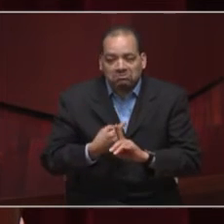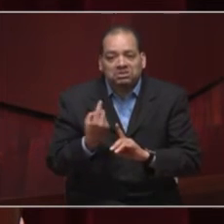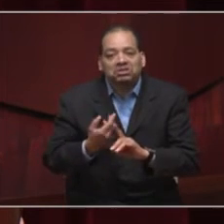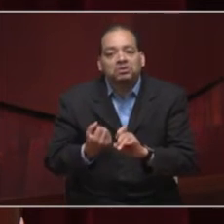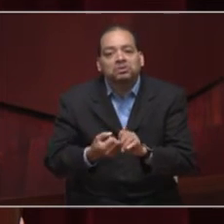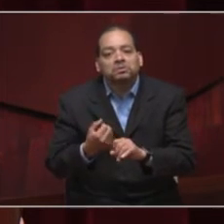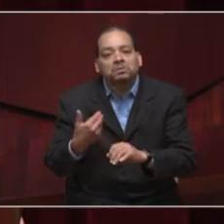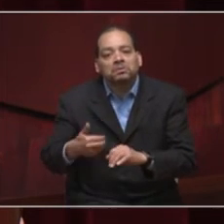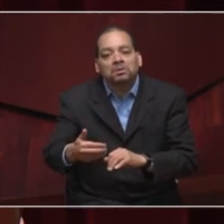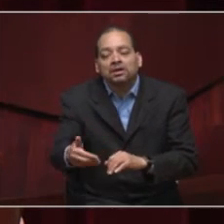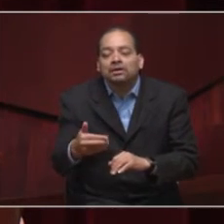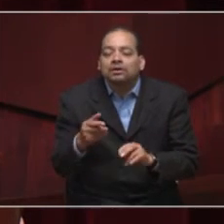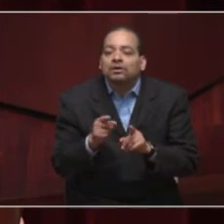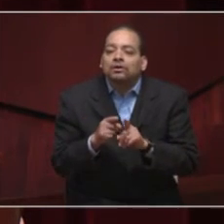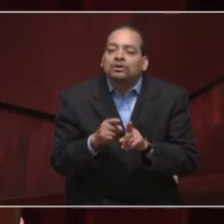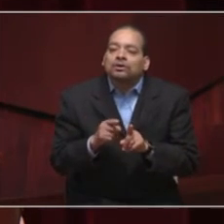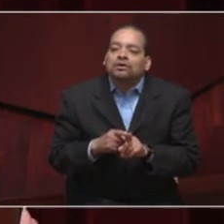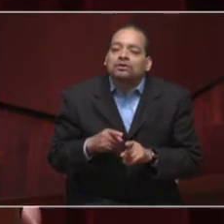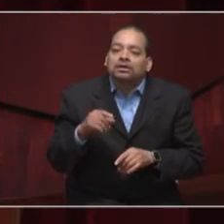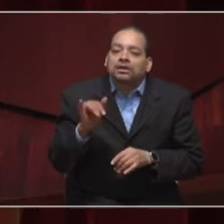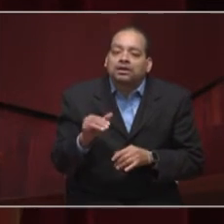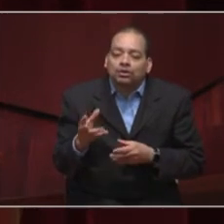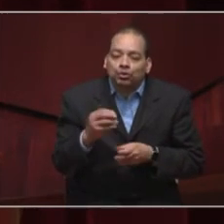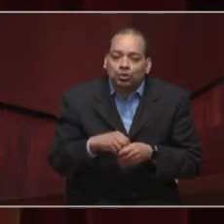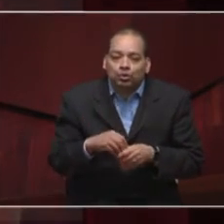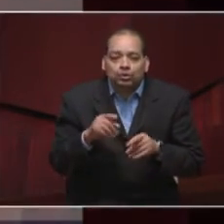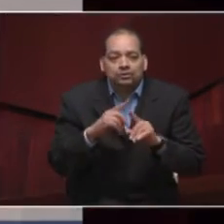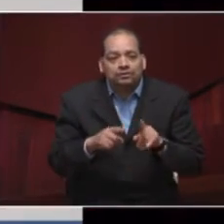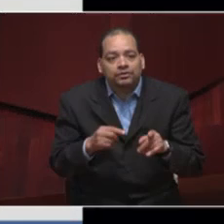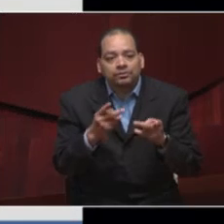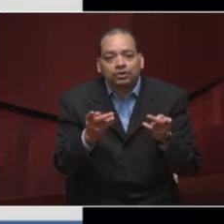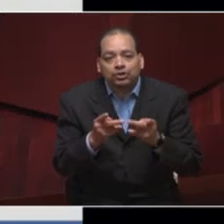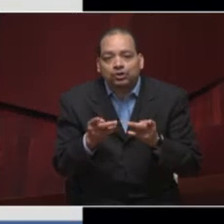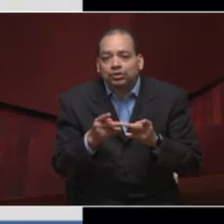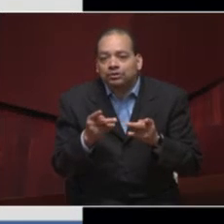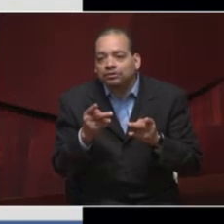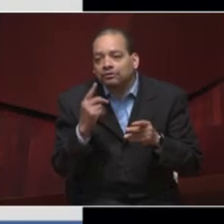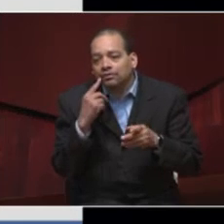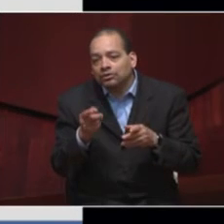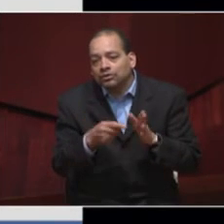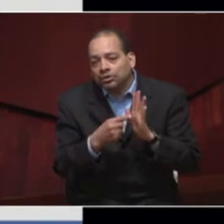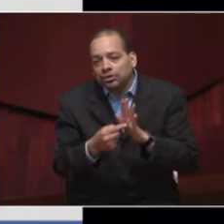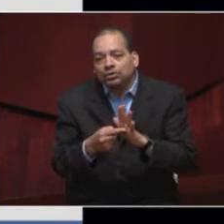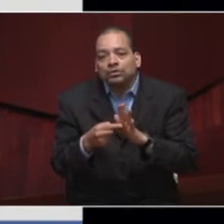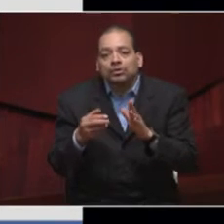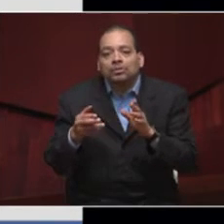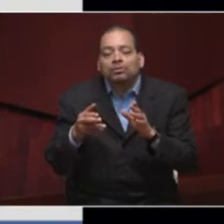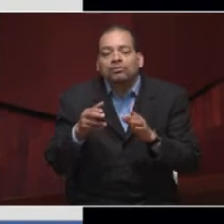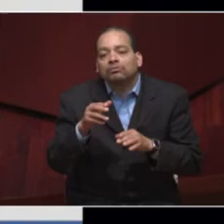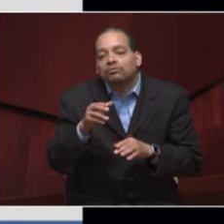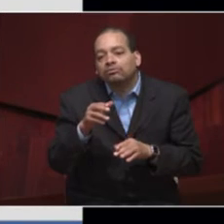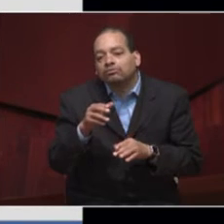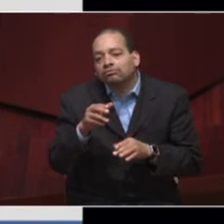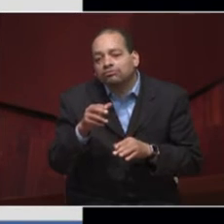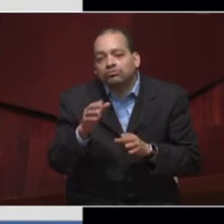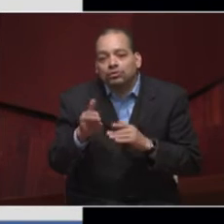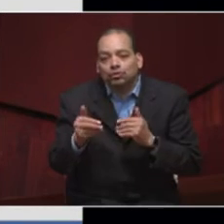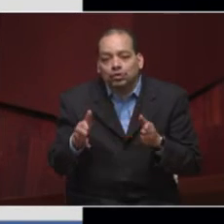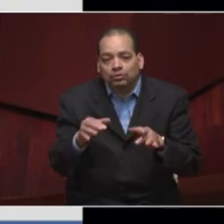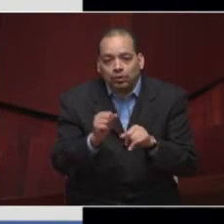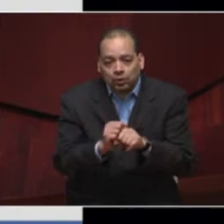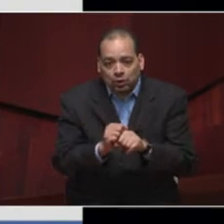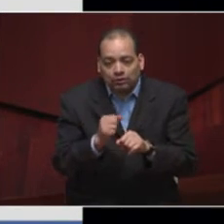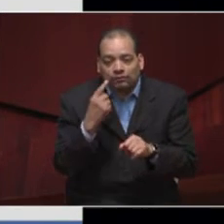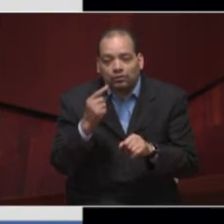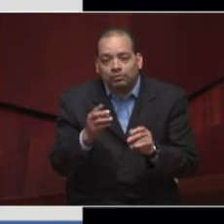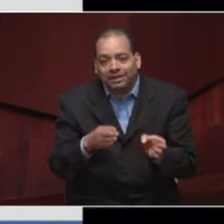As far as the scope of this, it includes positions which supervise, lead, performing RIM work, things like planning, controlling,